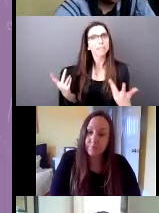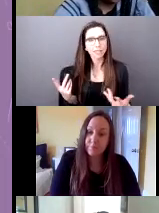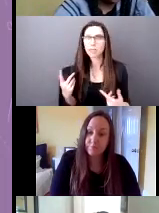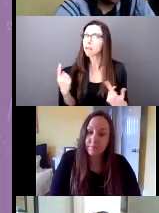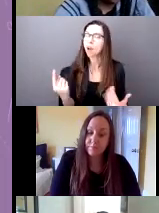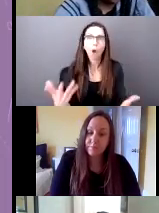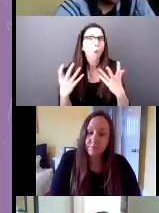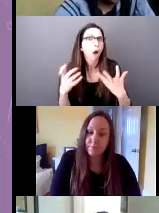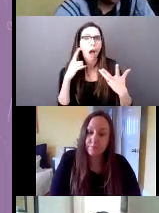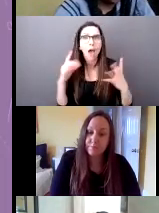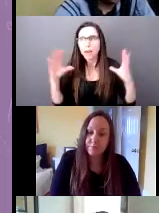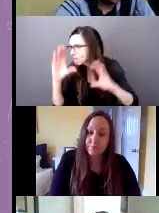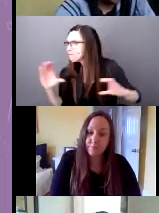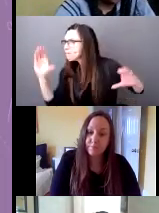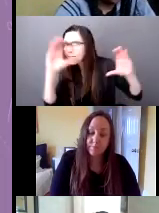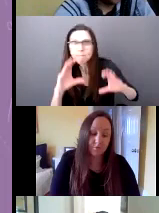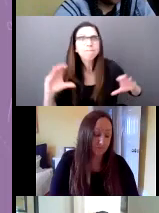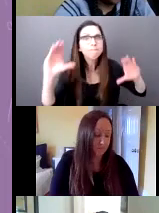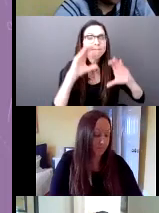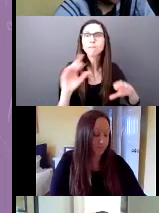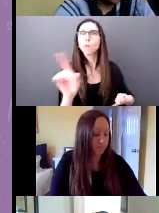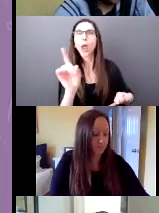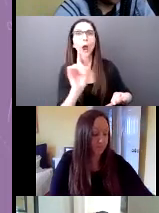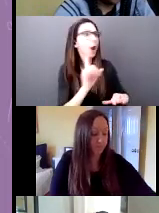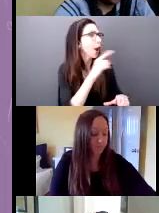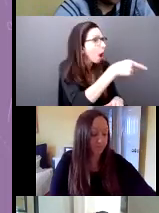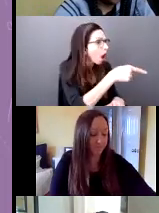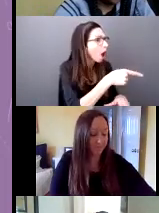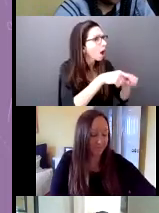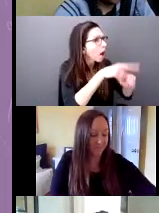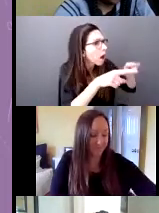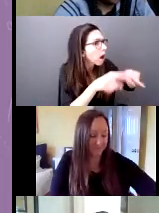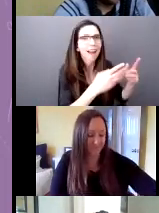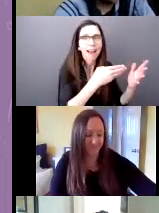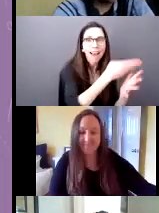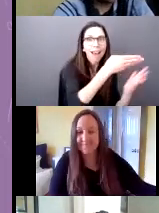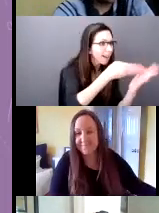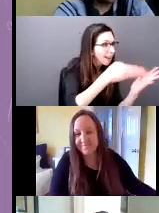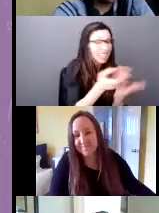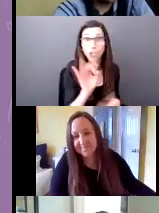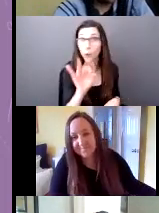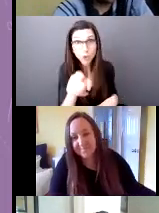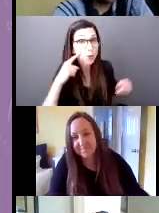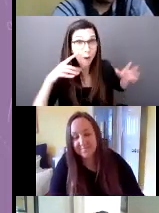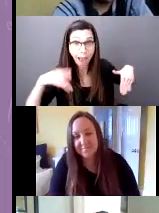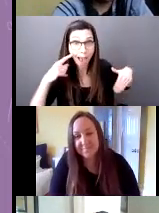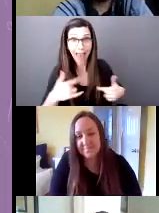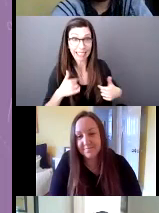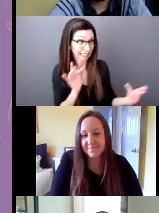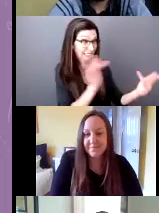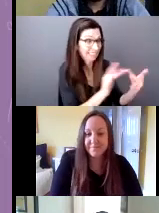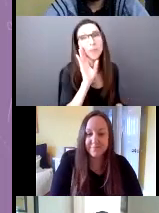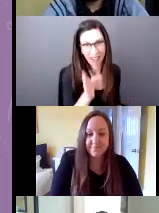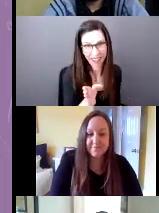to different sectors. So if you haven't heard from us, you probably will be hearing from us to obtain an